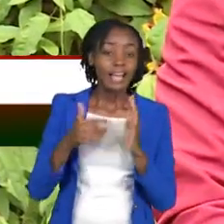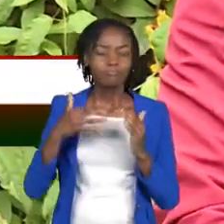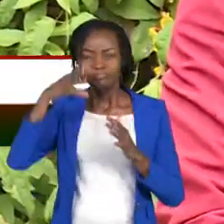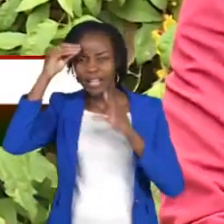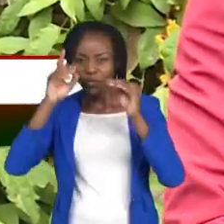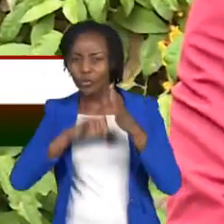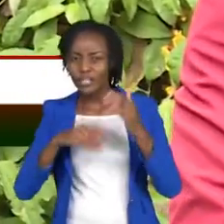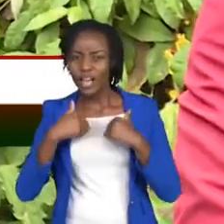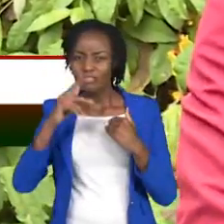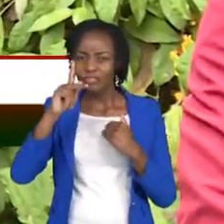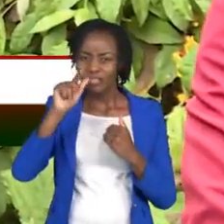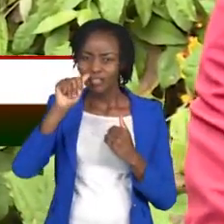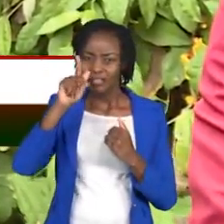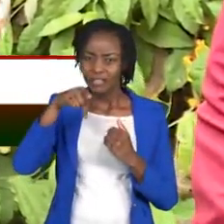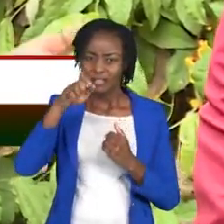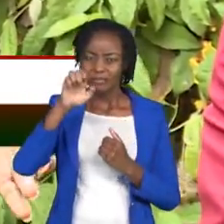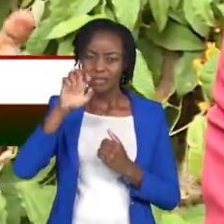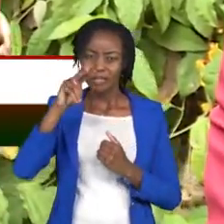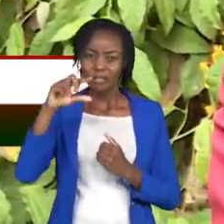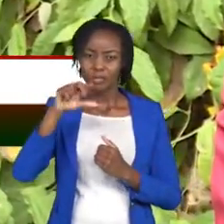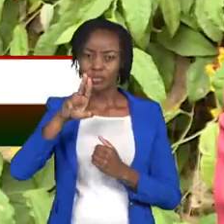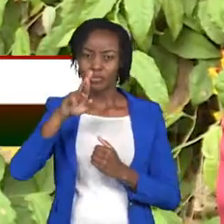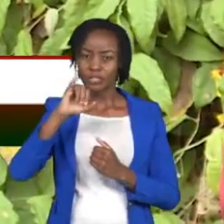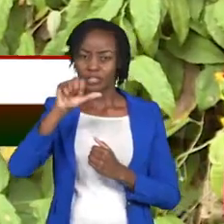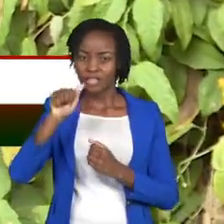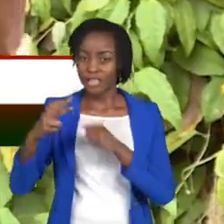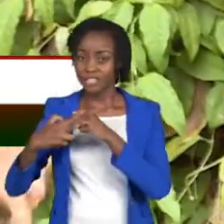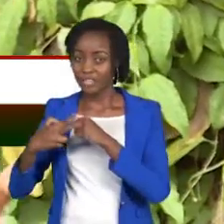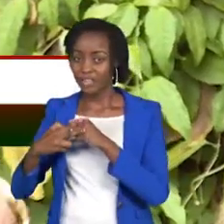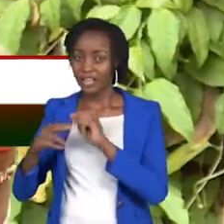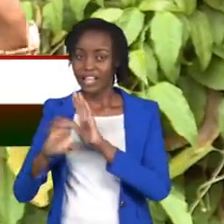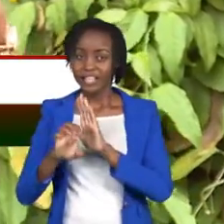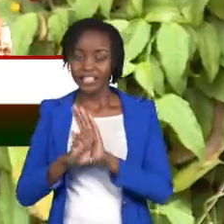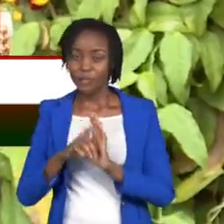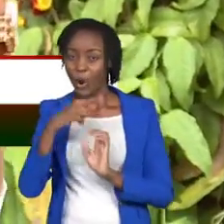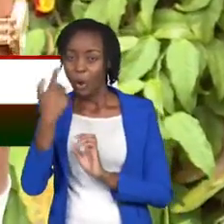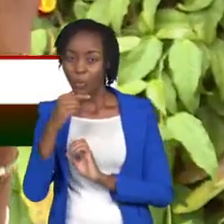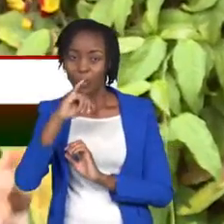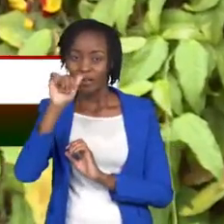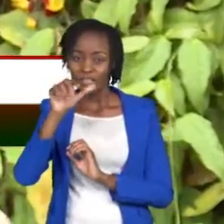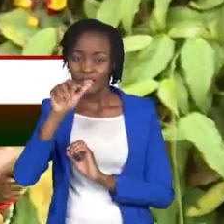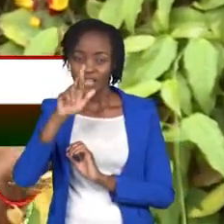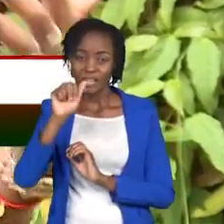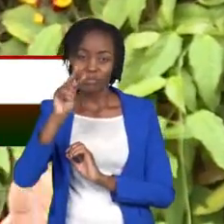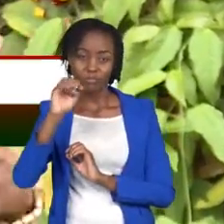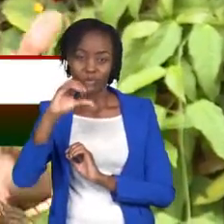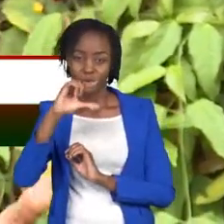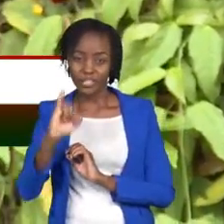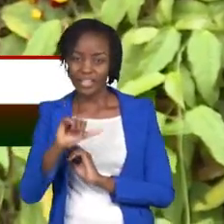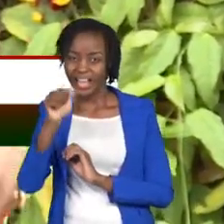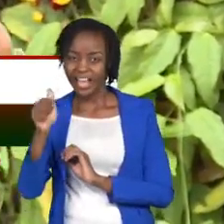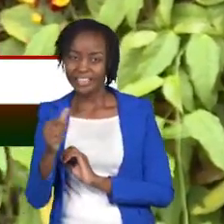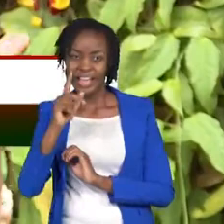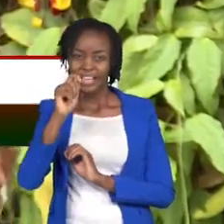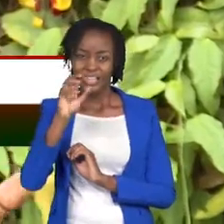Seven, right? We came to understand what this other person did, somebody like Jaramogi did, somebody like Tom Mboya. You came to